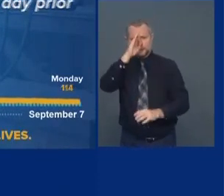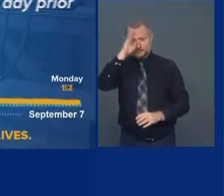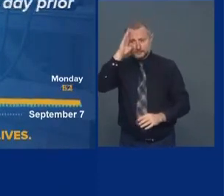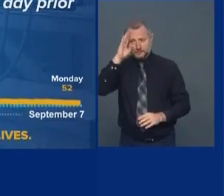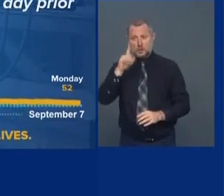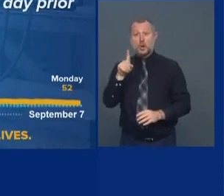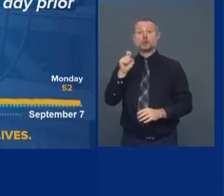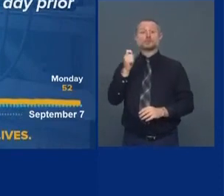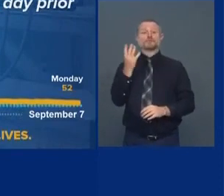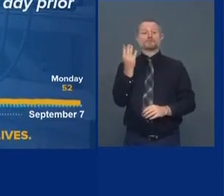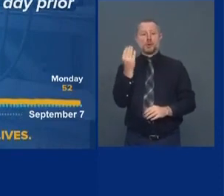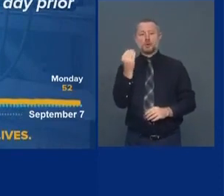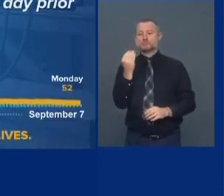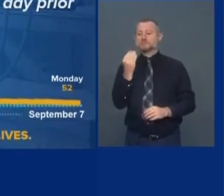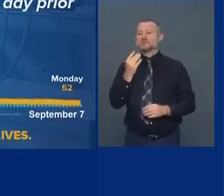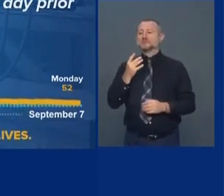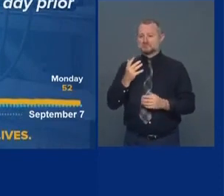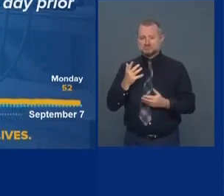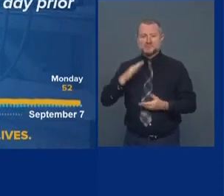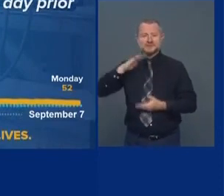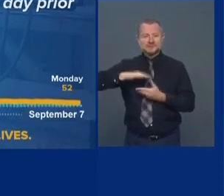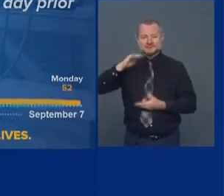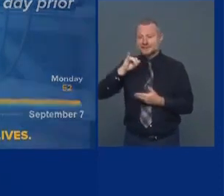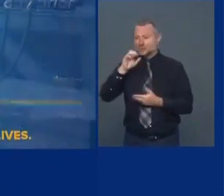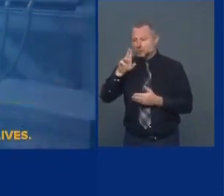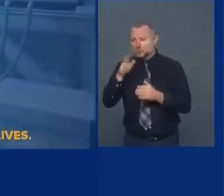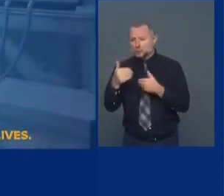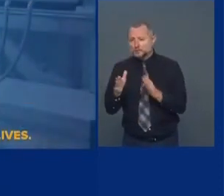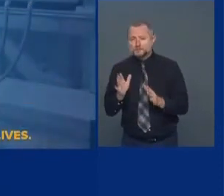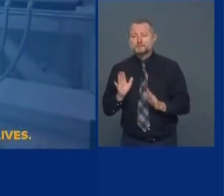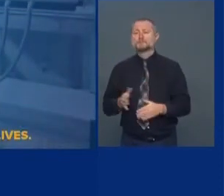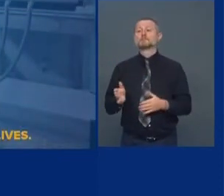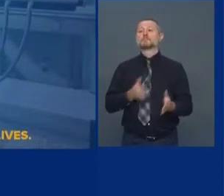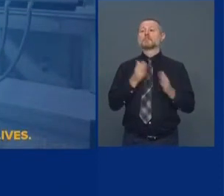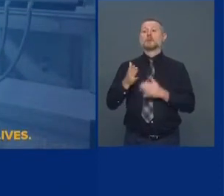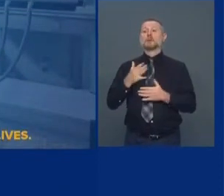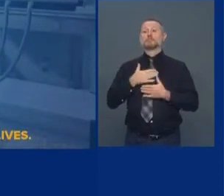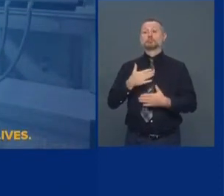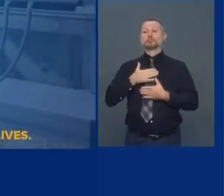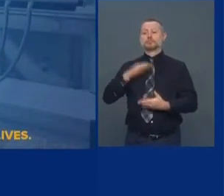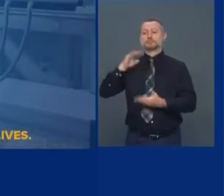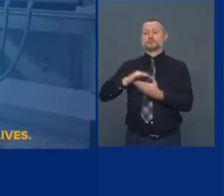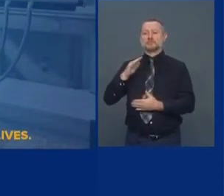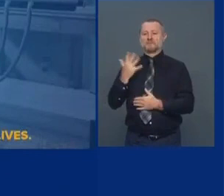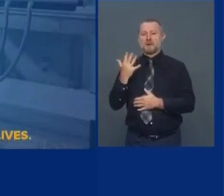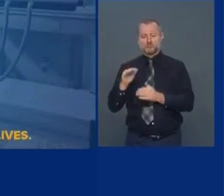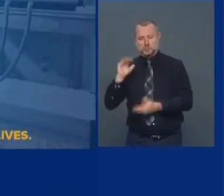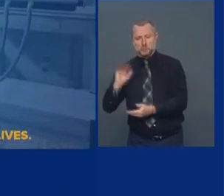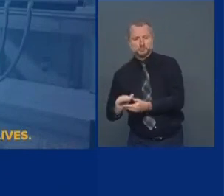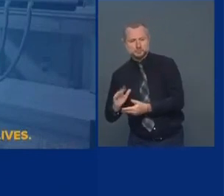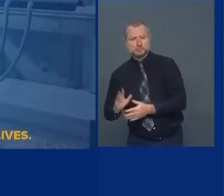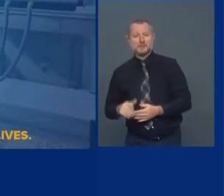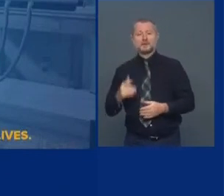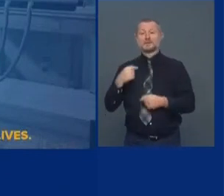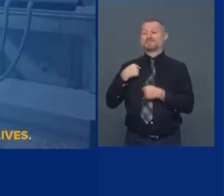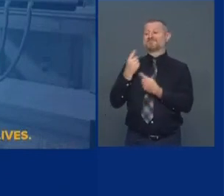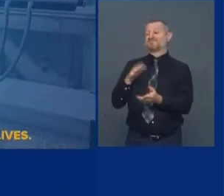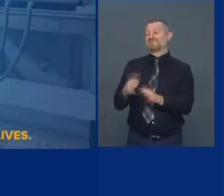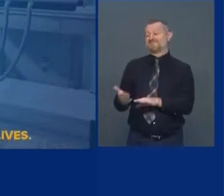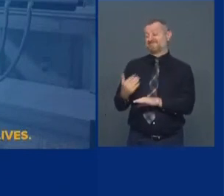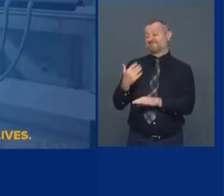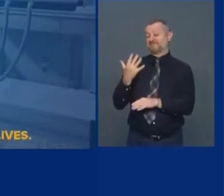114 ICU, down 1, intubations down 5. The number of lives lost